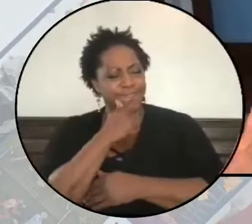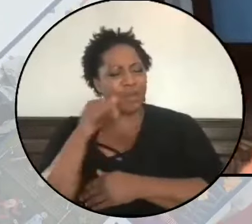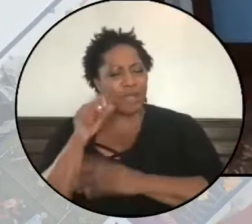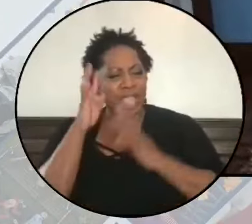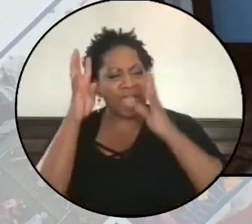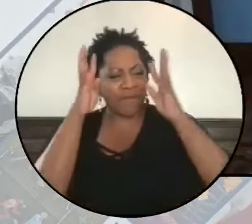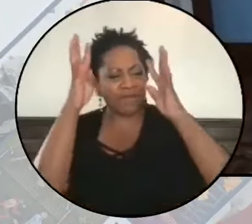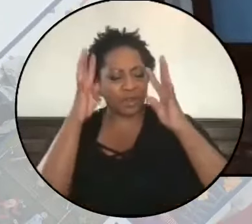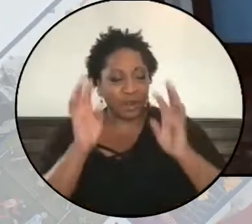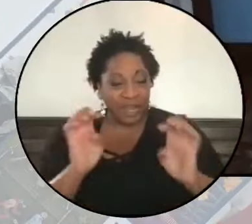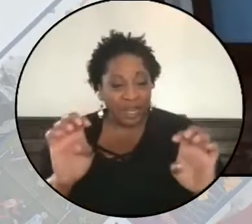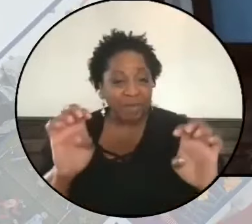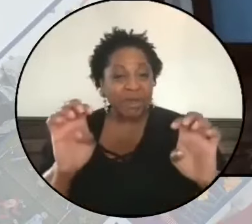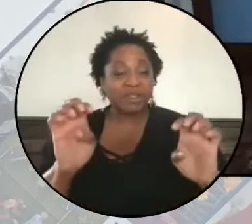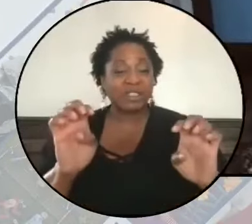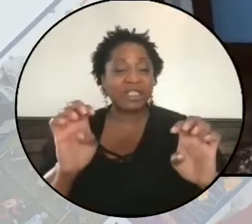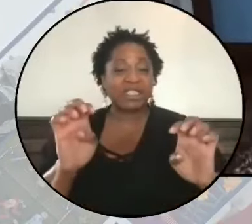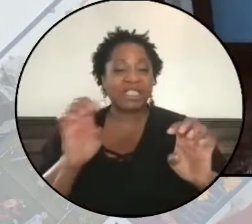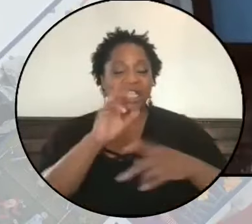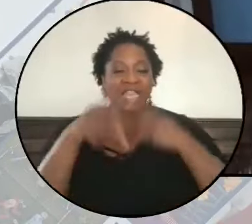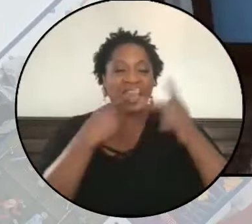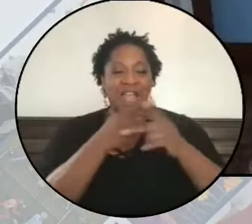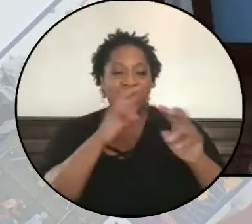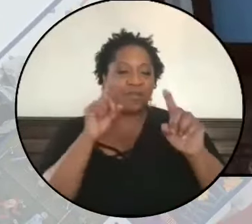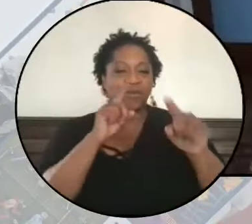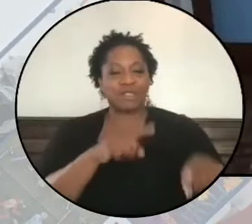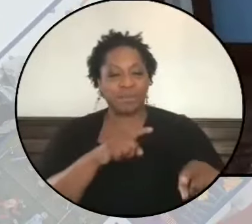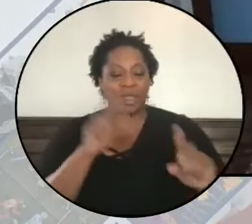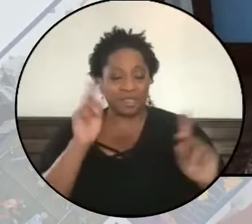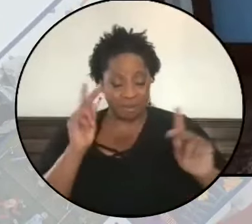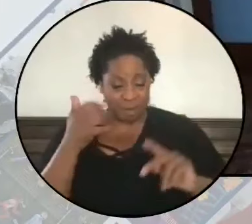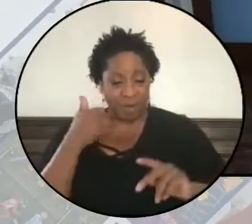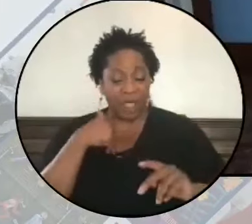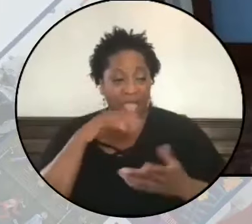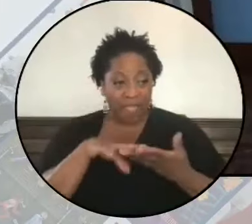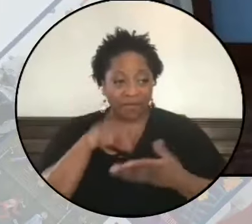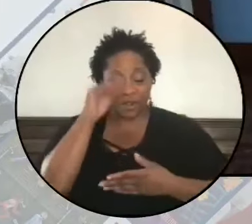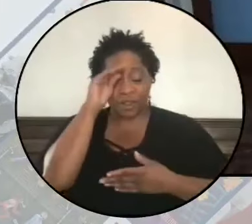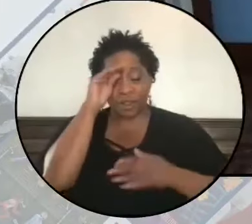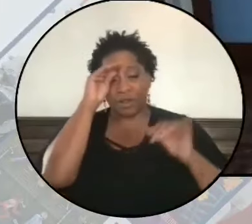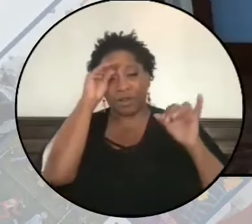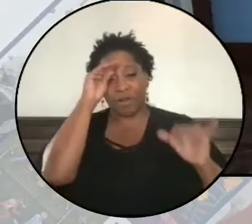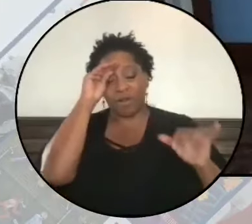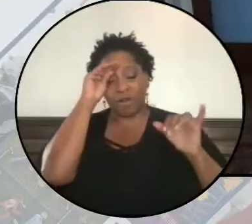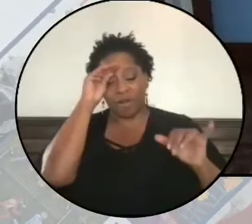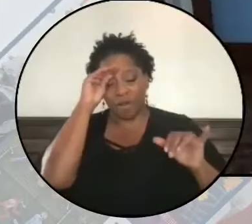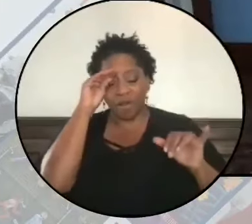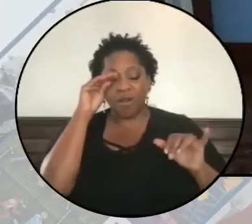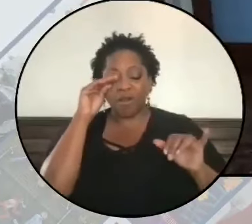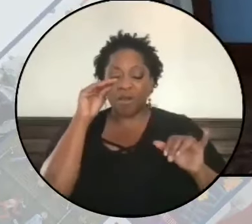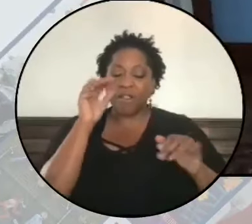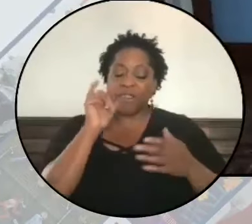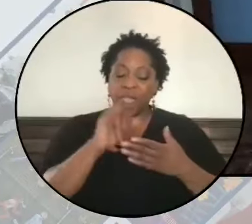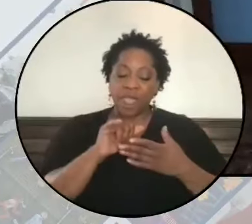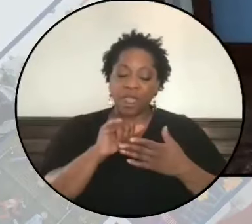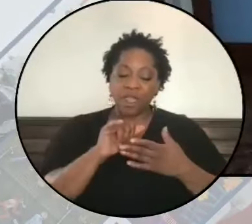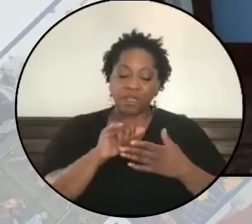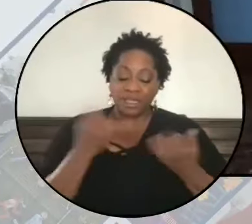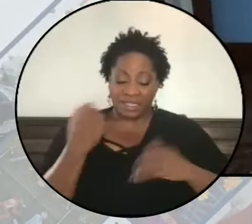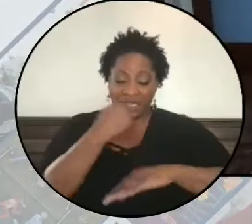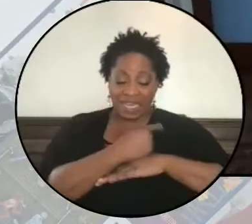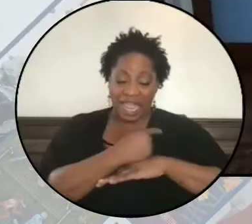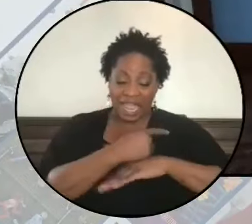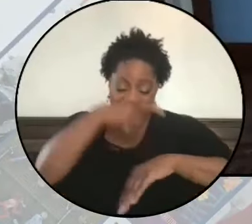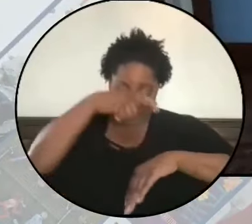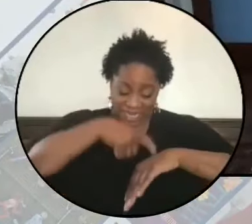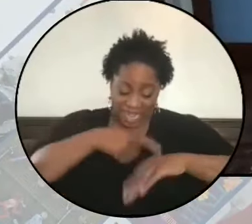create emergency uh type responses and people have to learn uh that um now is the